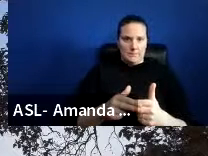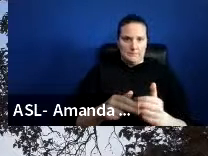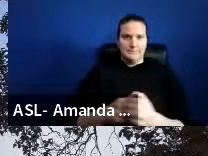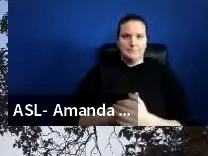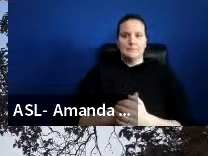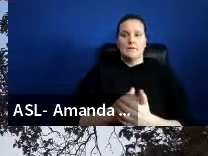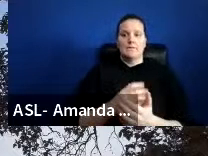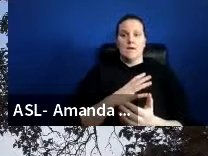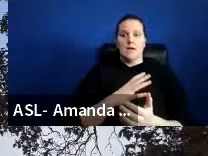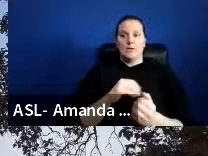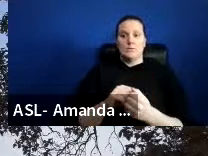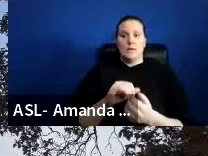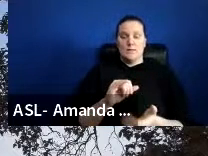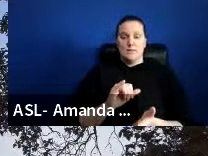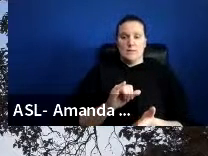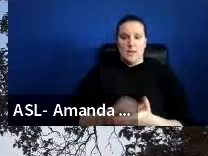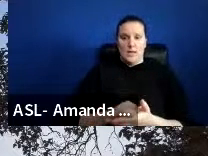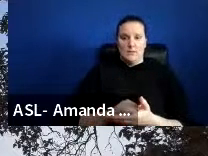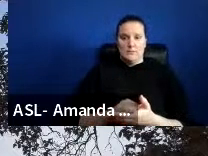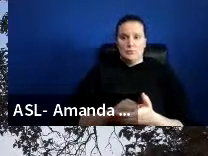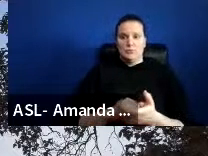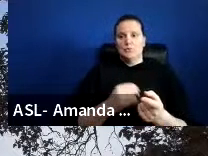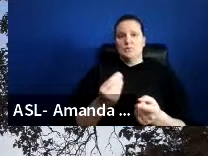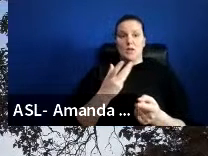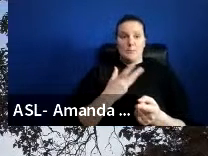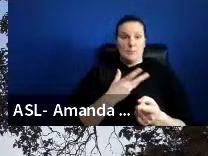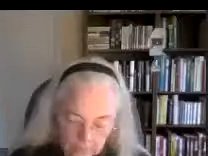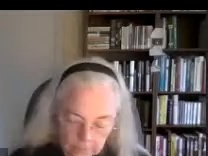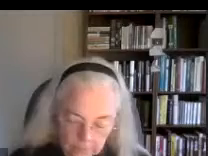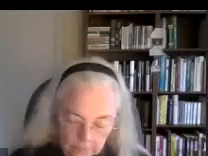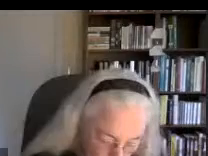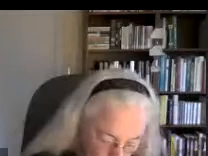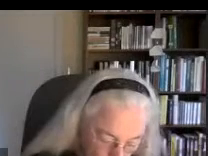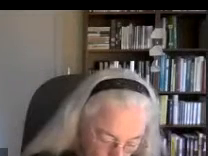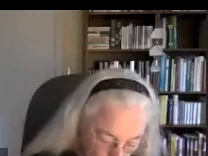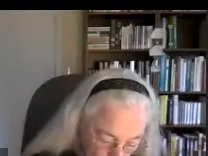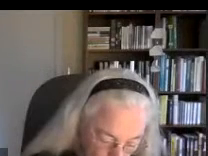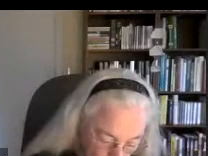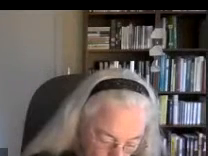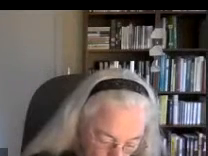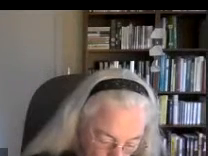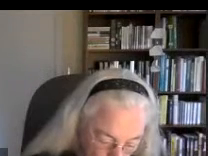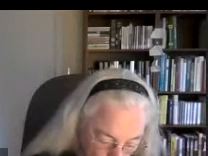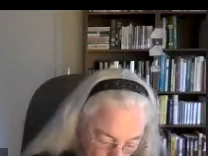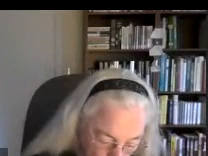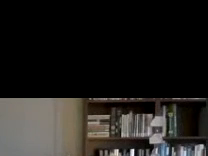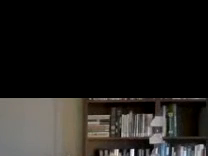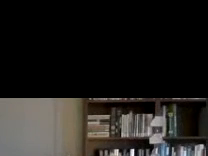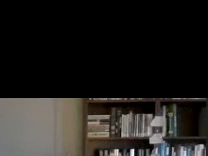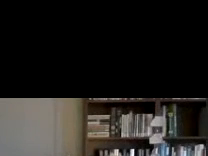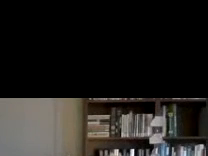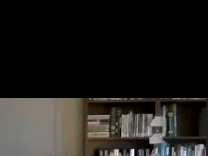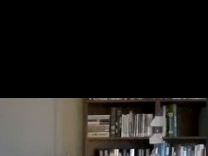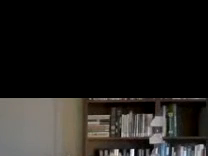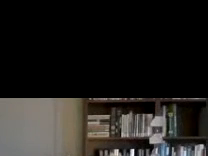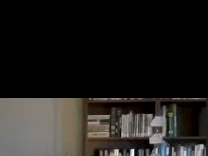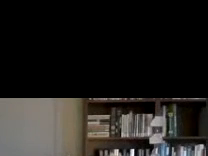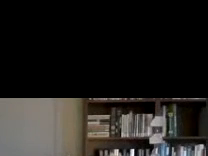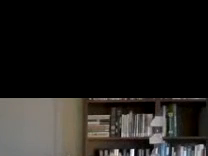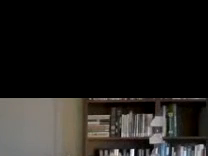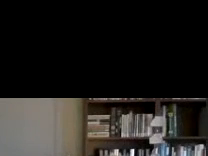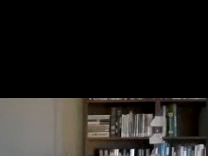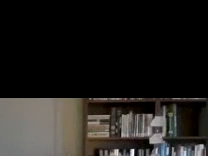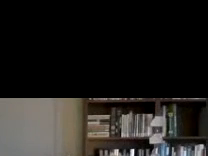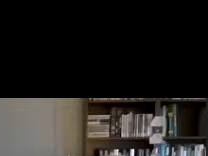we'll, if you can tell me, Lauren, how many folks we have signed up? We only